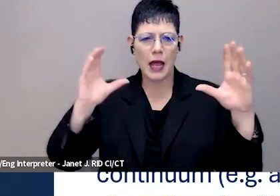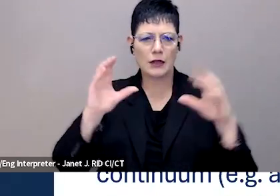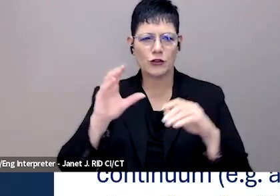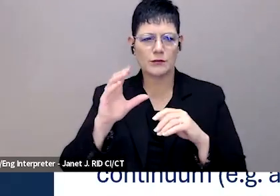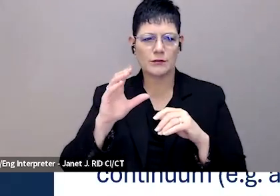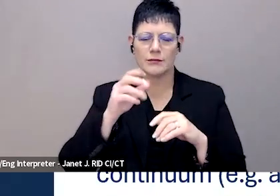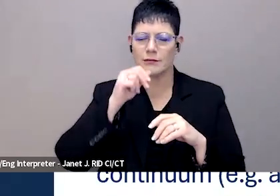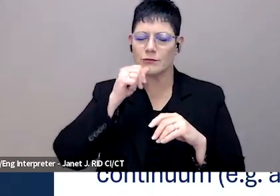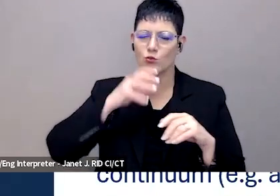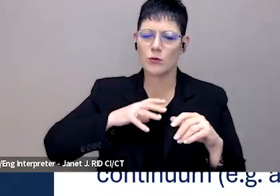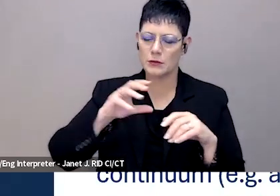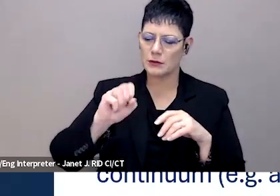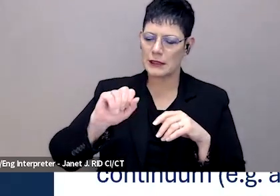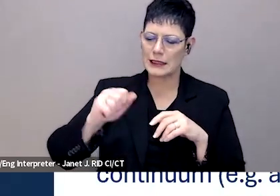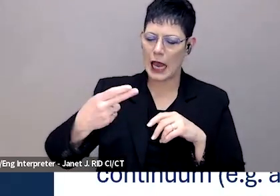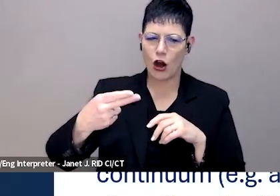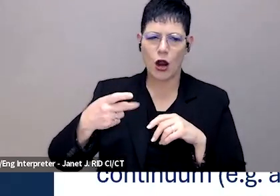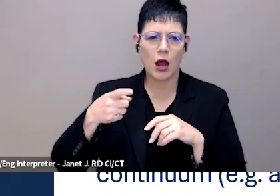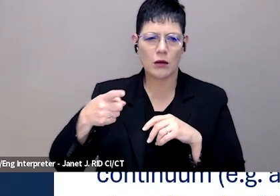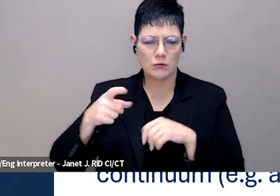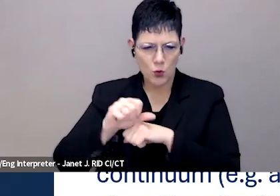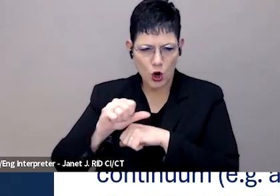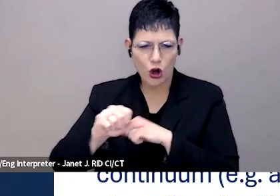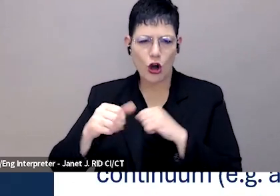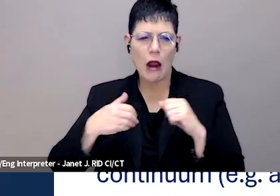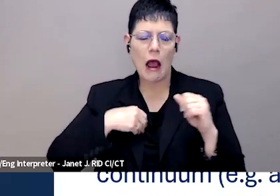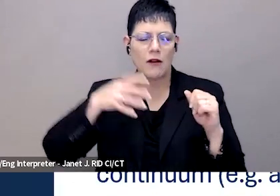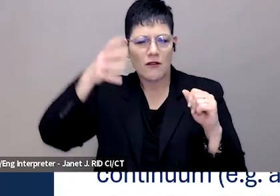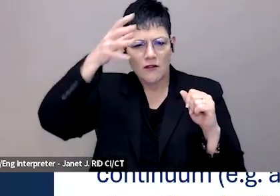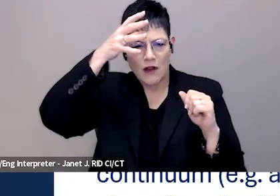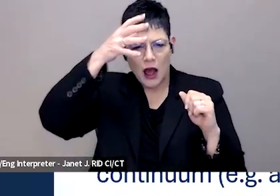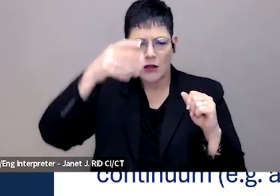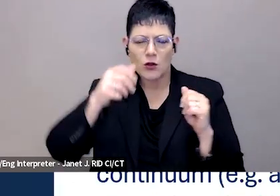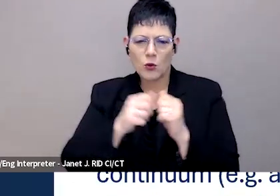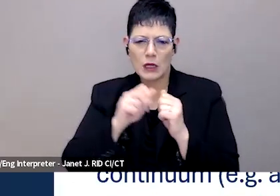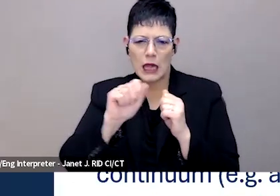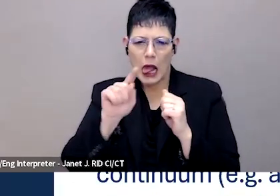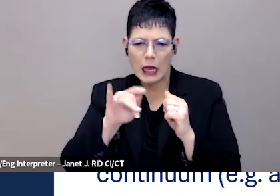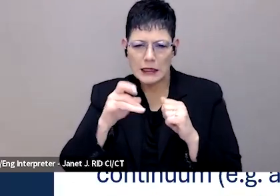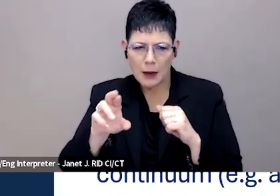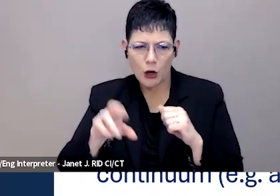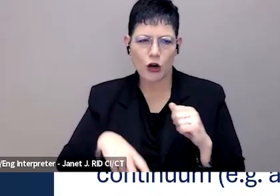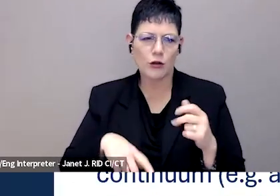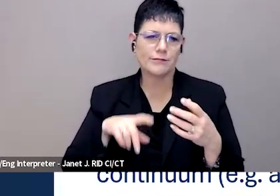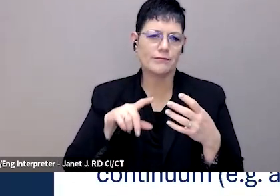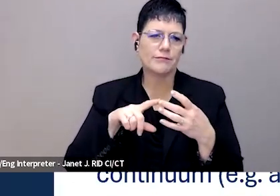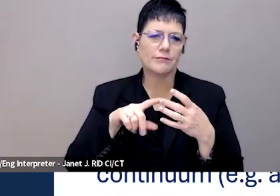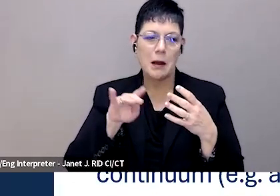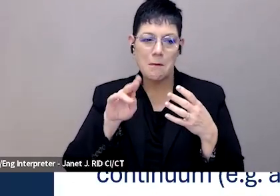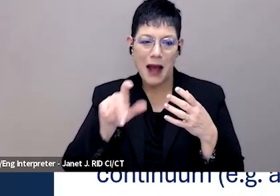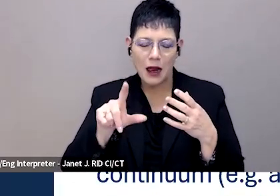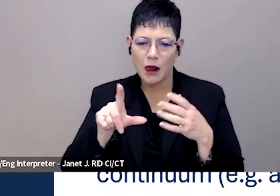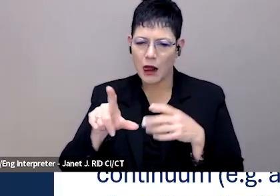a working mother who spends her evenings caring for her aging father with Alzheimer's. or Michael, who had to reduce his work hours to help